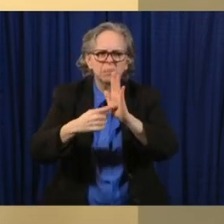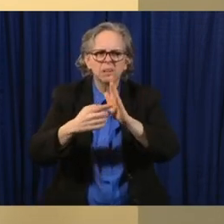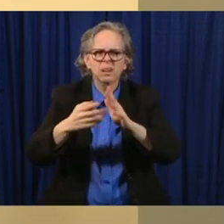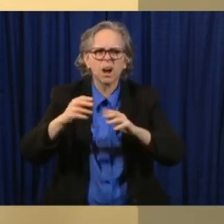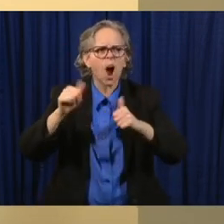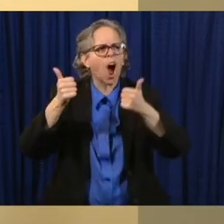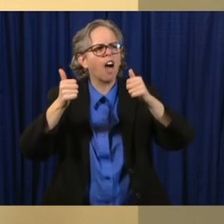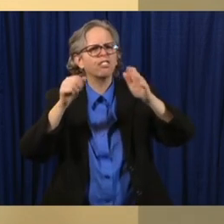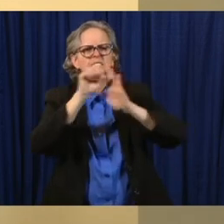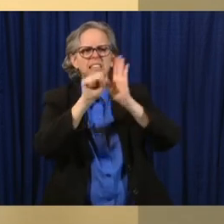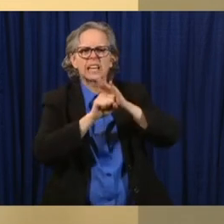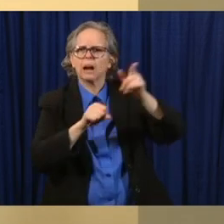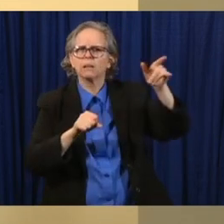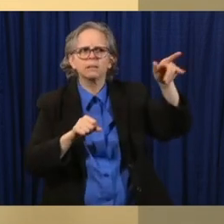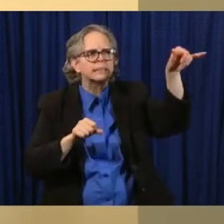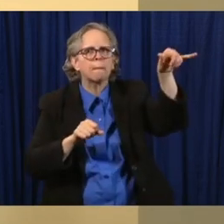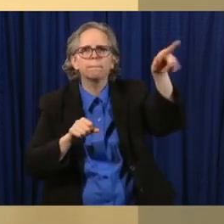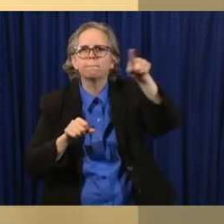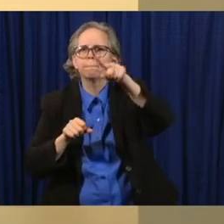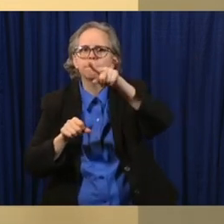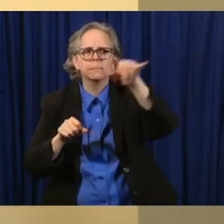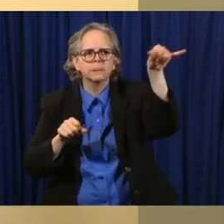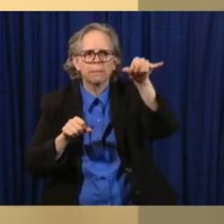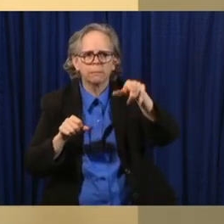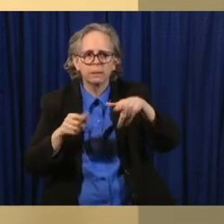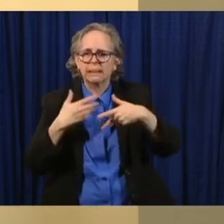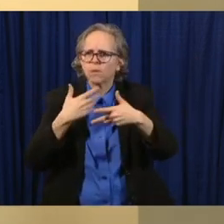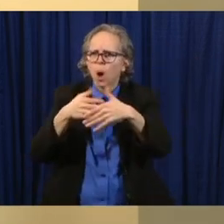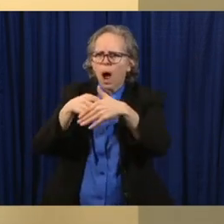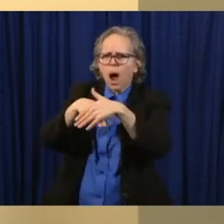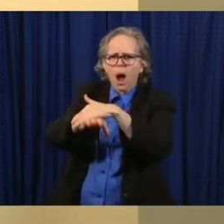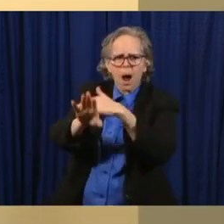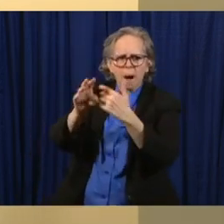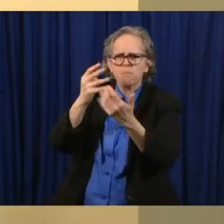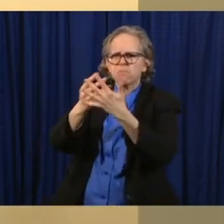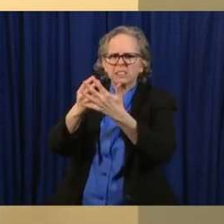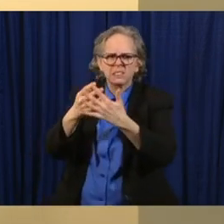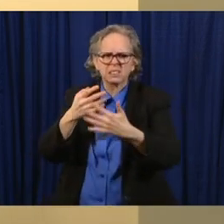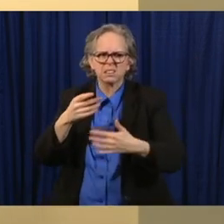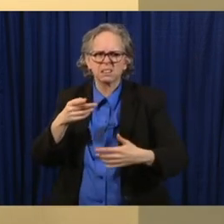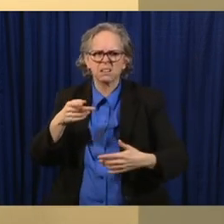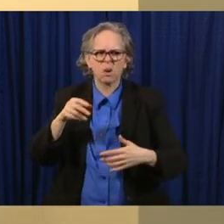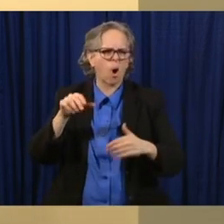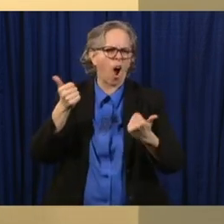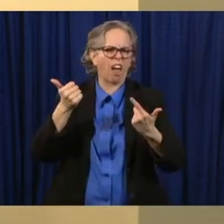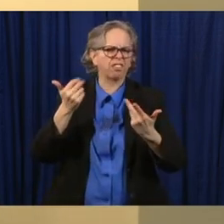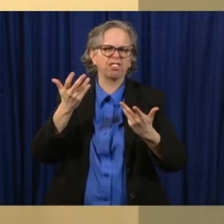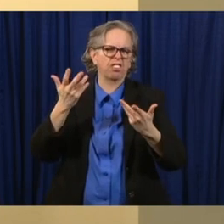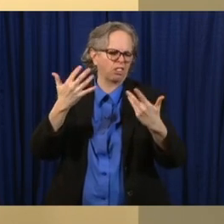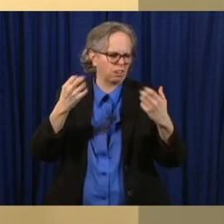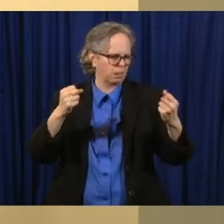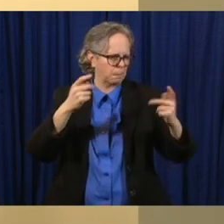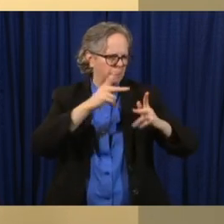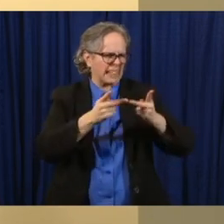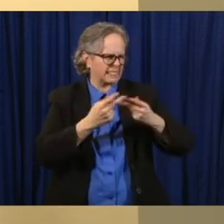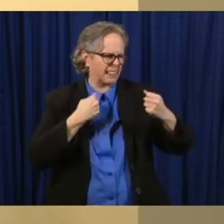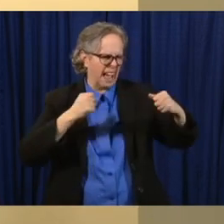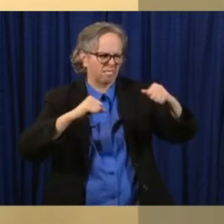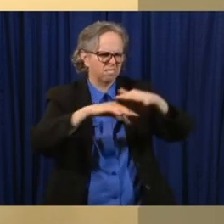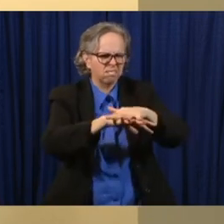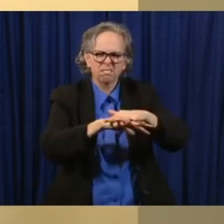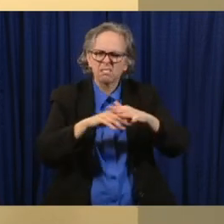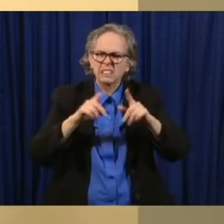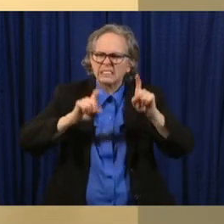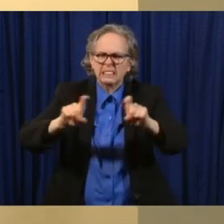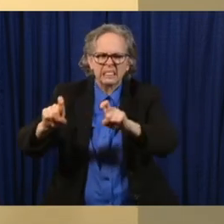into a facility and do widespread testing in a high-risk situation, they pick up extraordinary amounts of